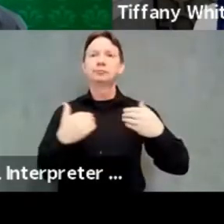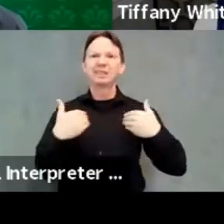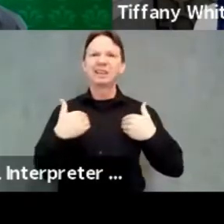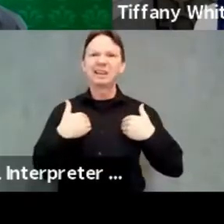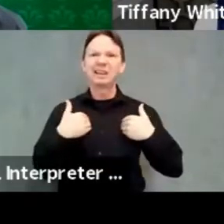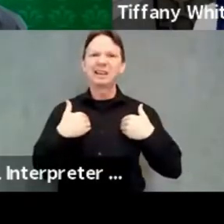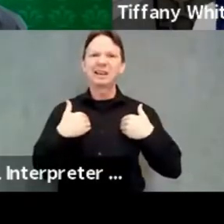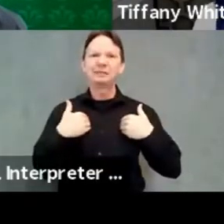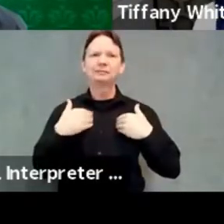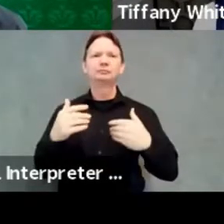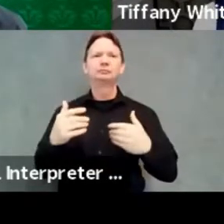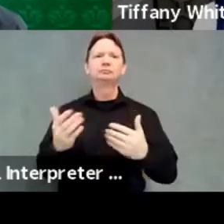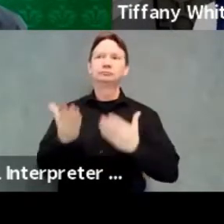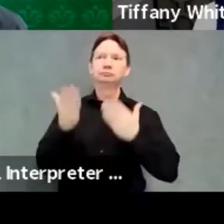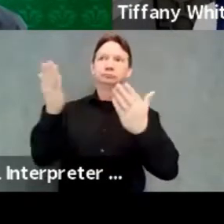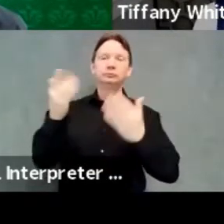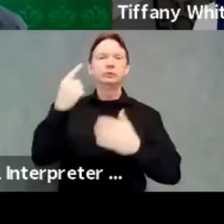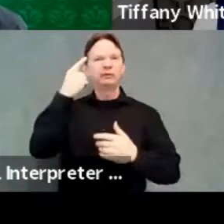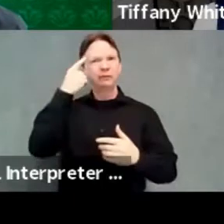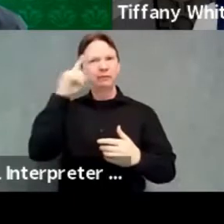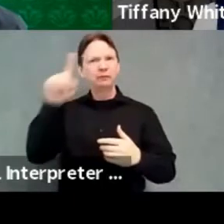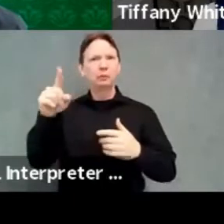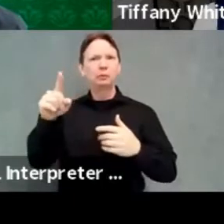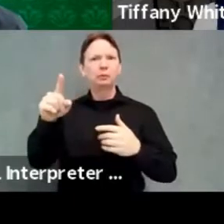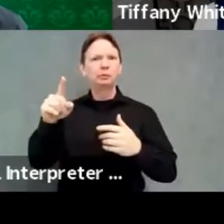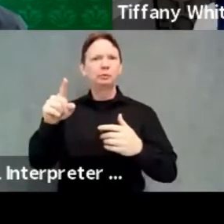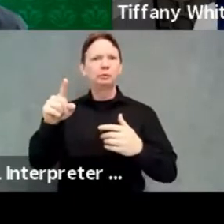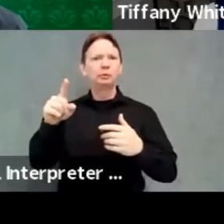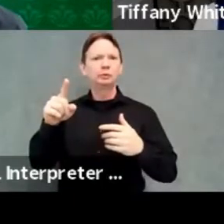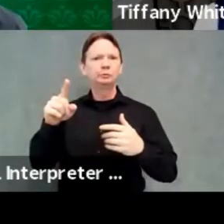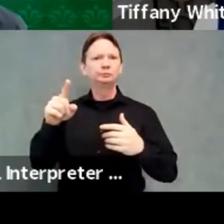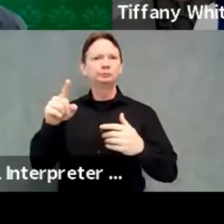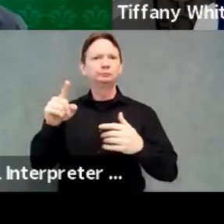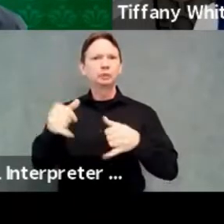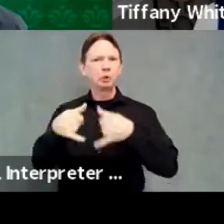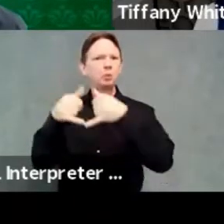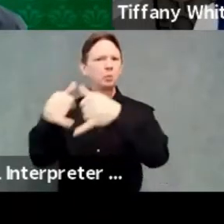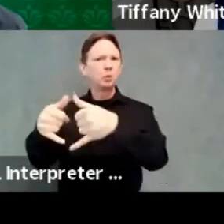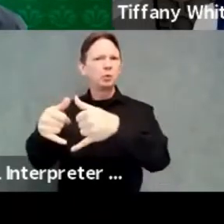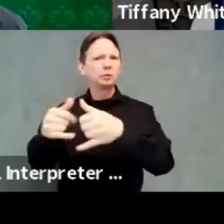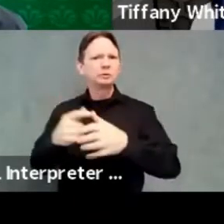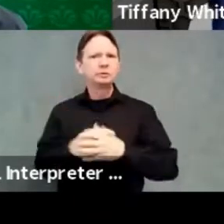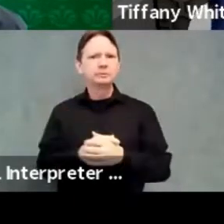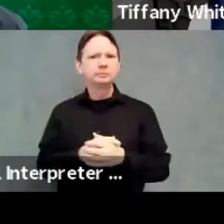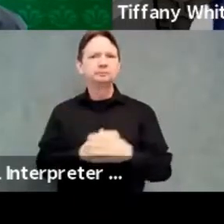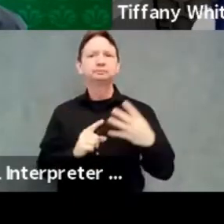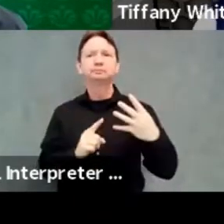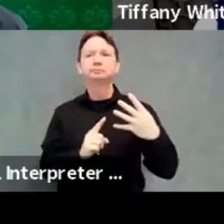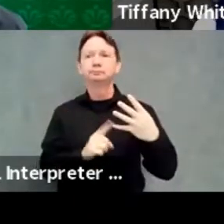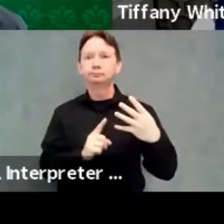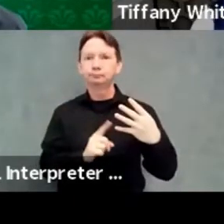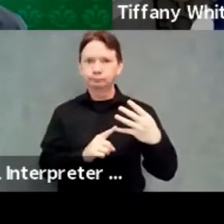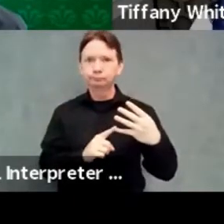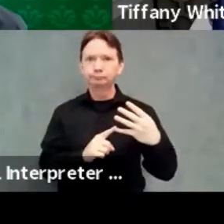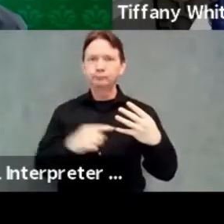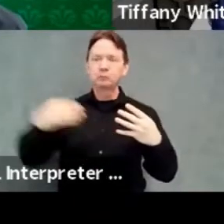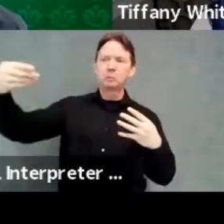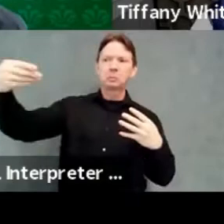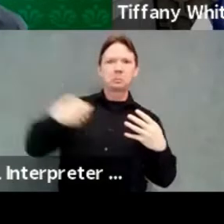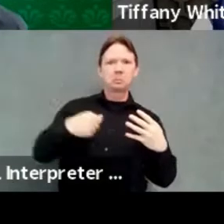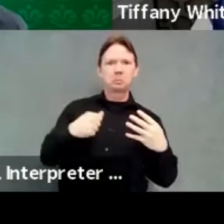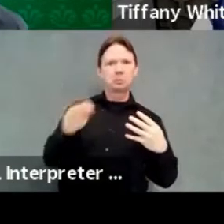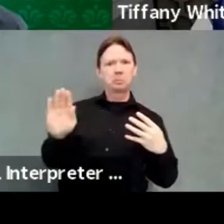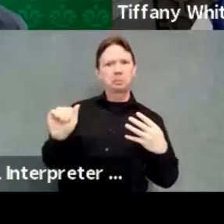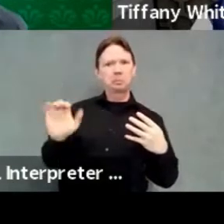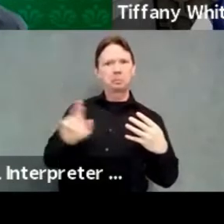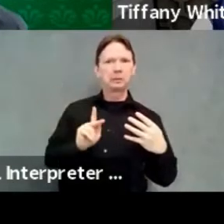as well. There's also the expense reimbursement form, which is a good one to know. So if you spend money for your SIG, it's how to be reimbursed for that